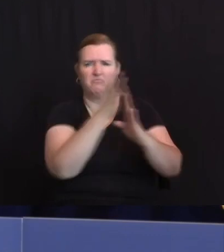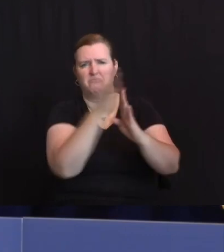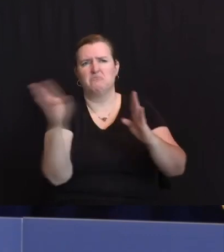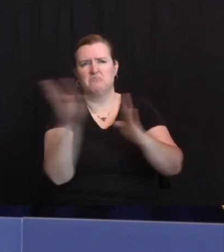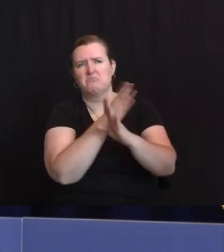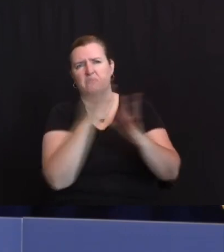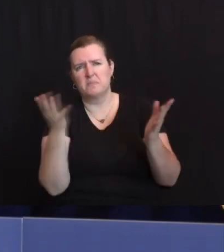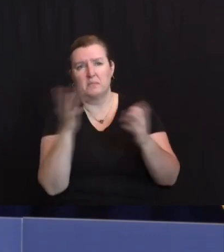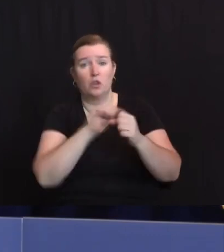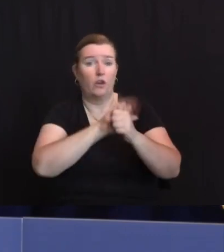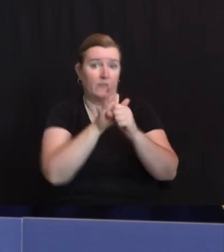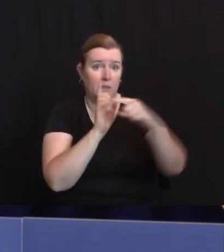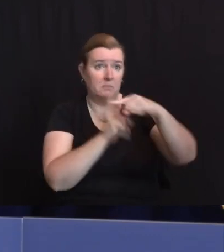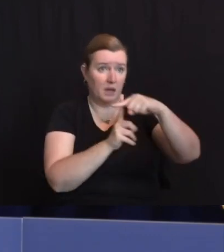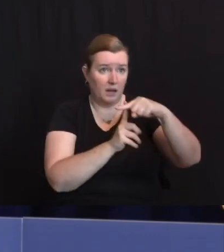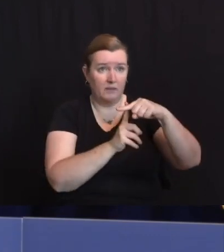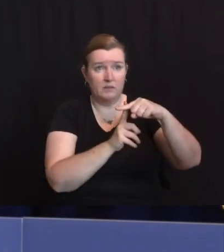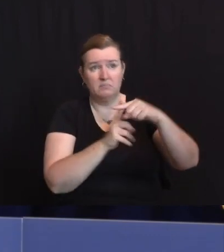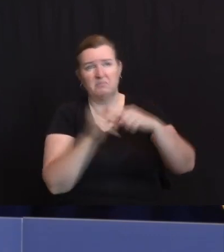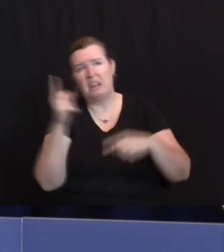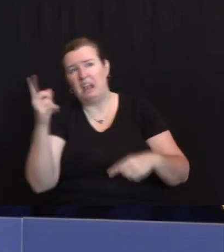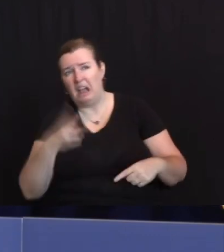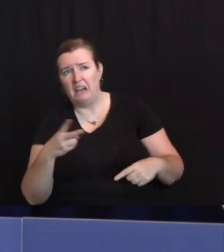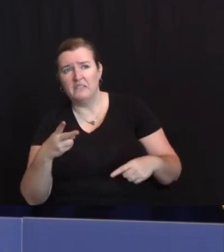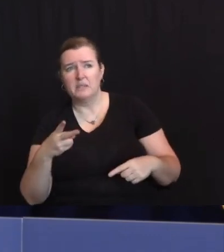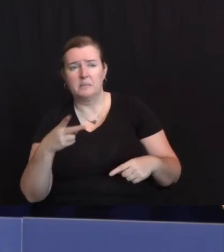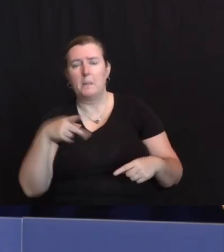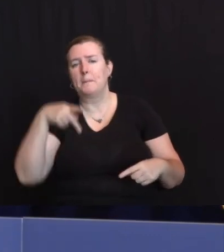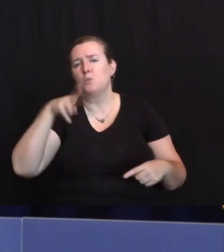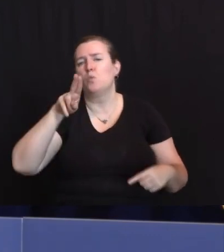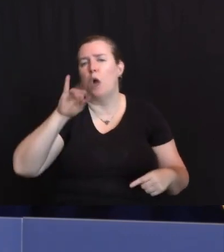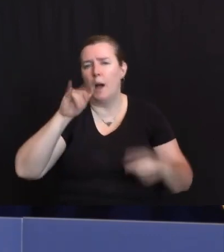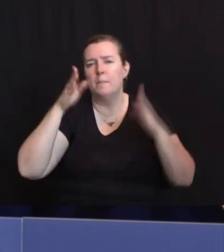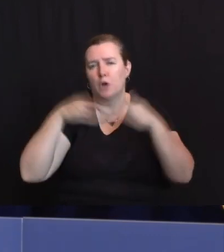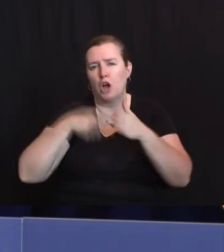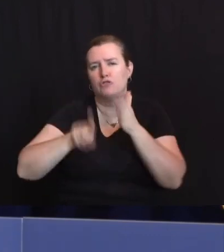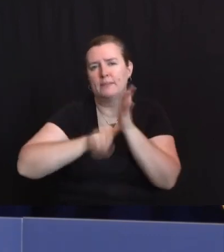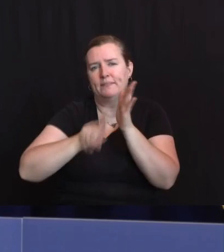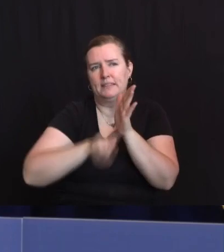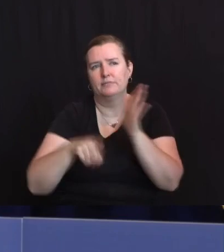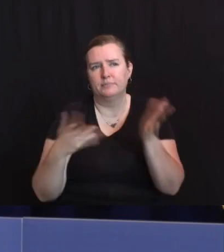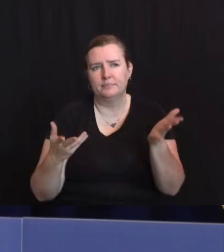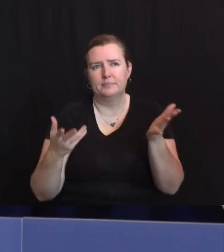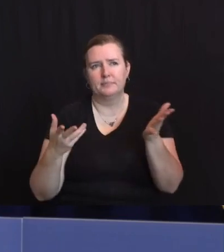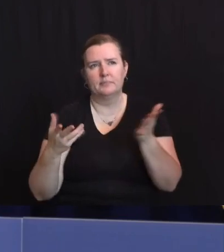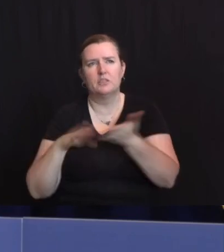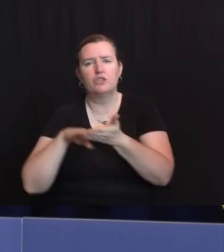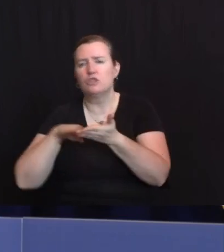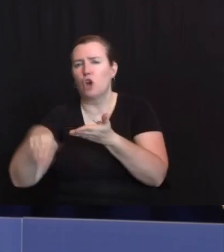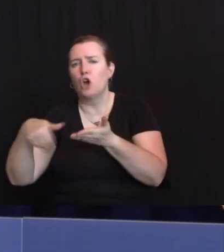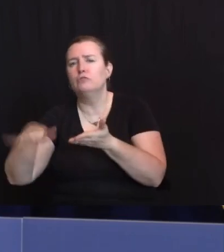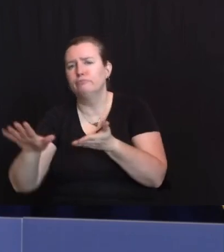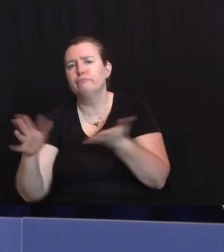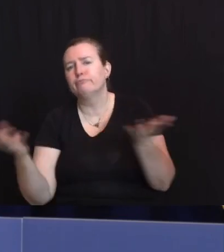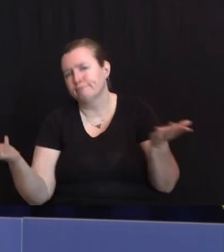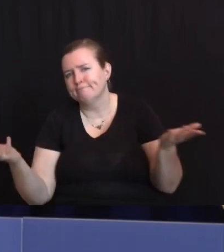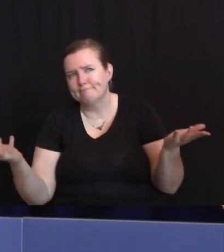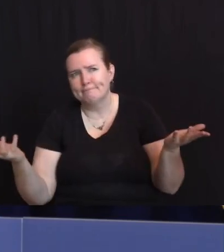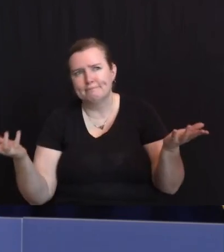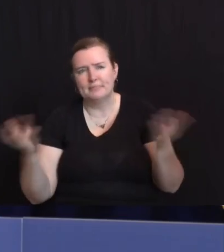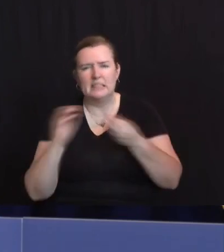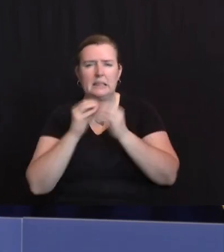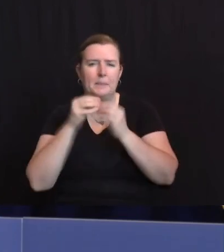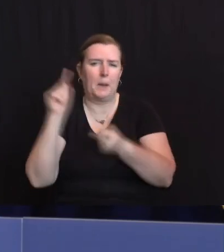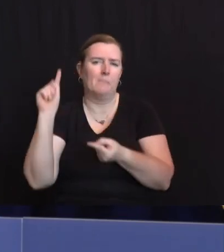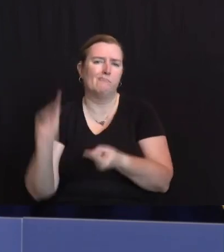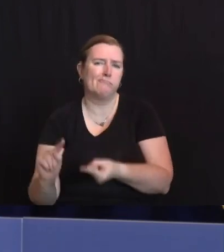half persons under investigation. And then you look at those that are discharged, and the numbers are a lot less because